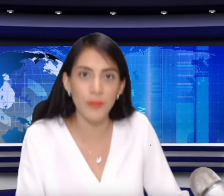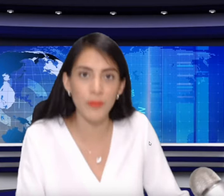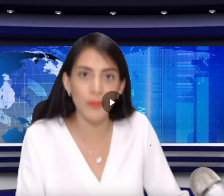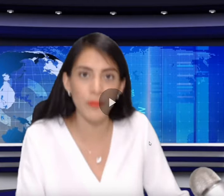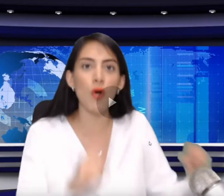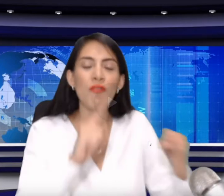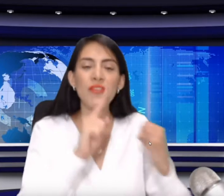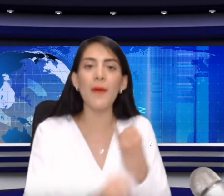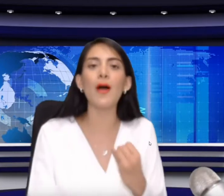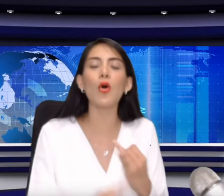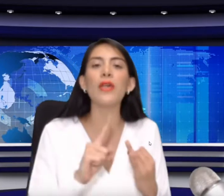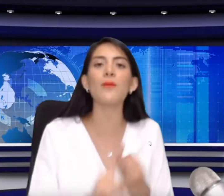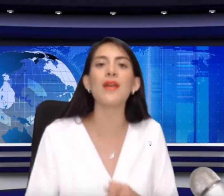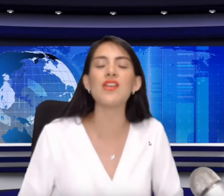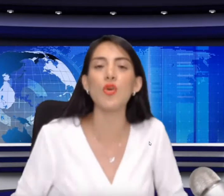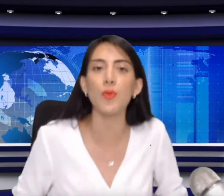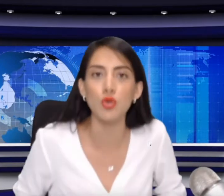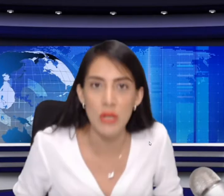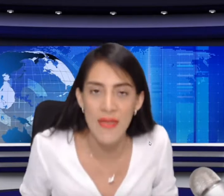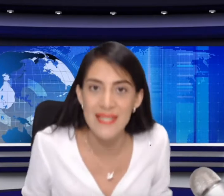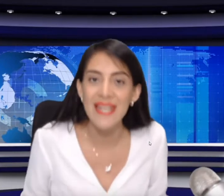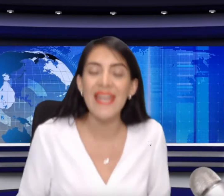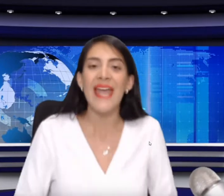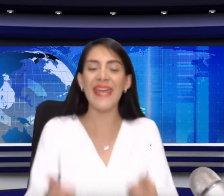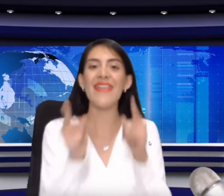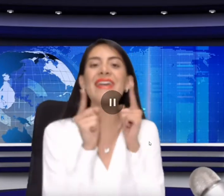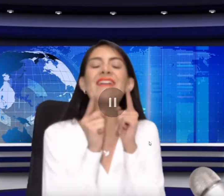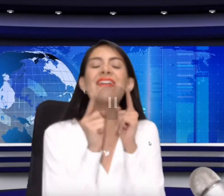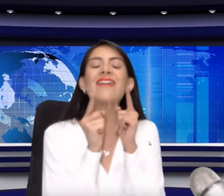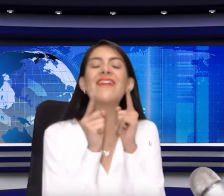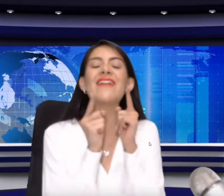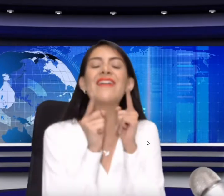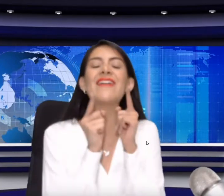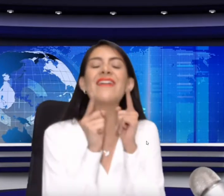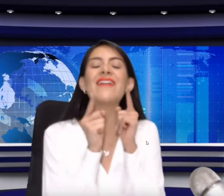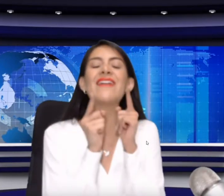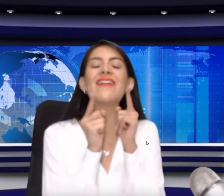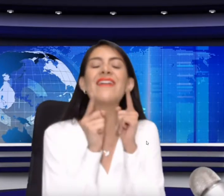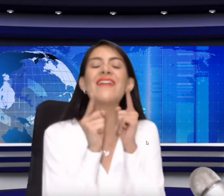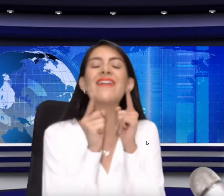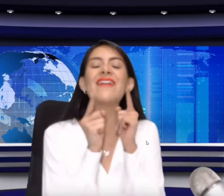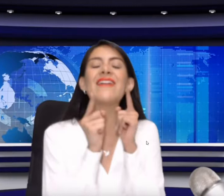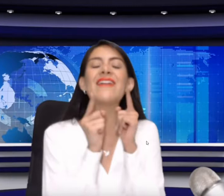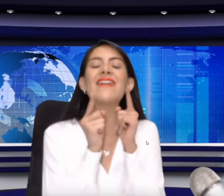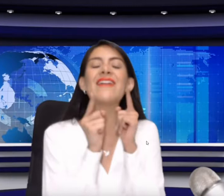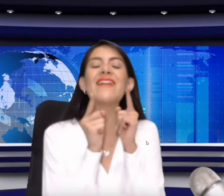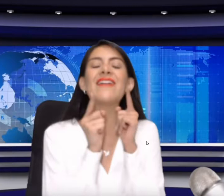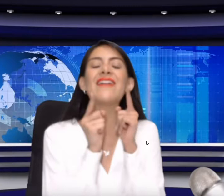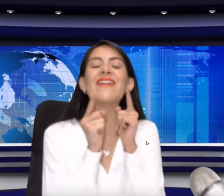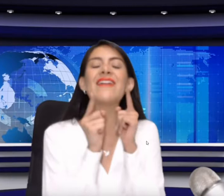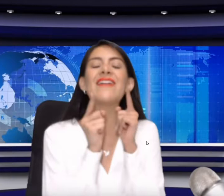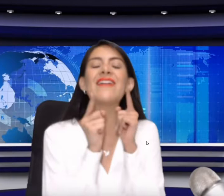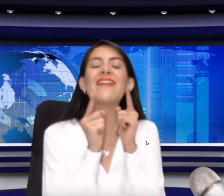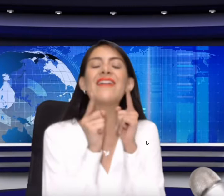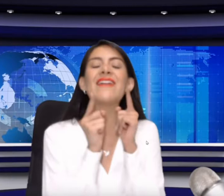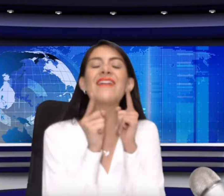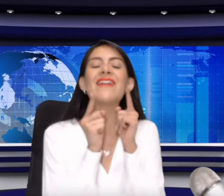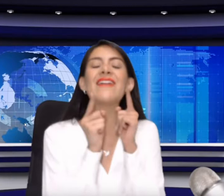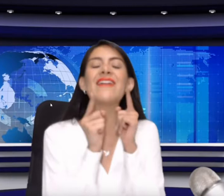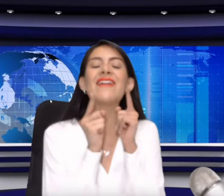influx, con trabajo y buenas oportunidades, que dejen to give jobs and good